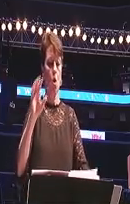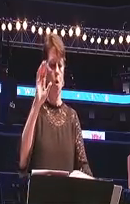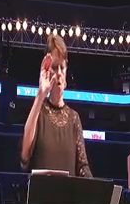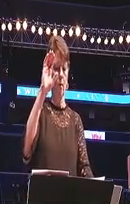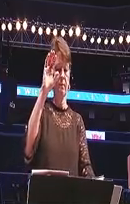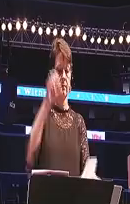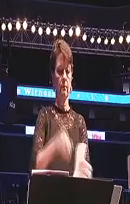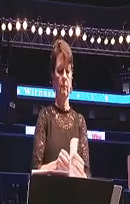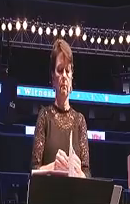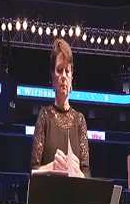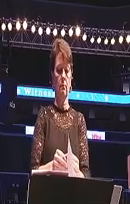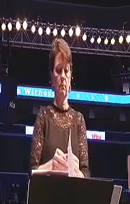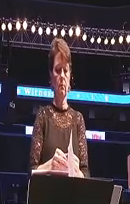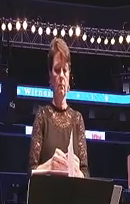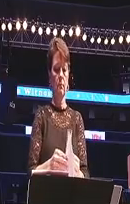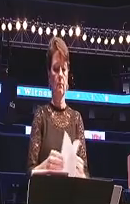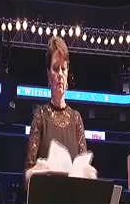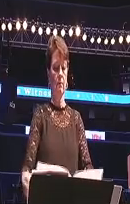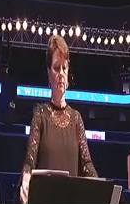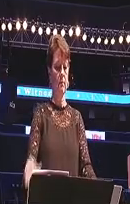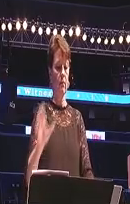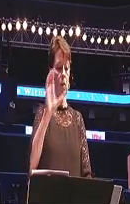me from somewhere in a minute.